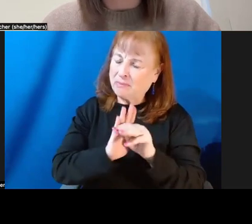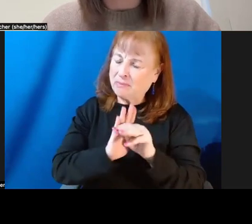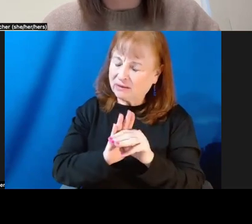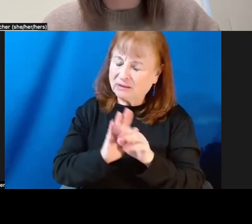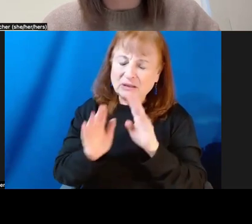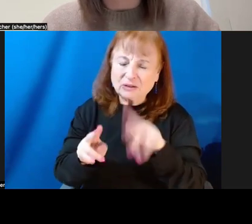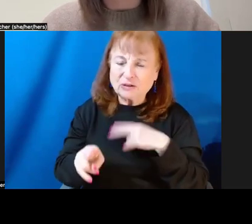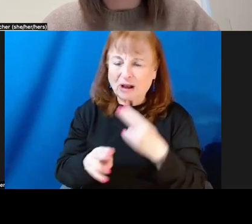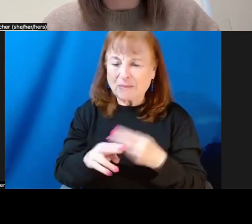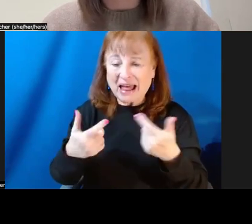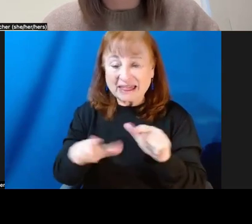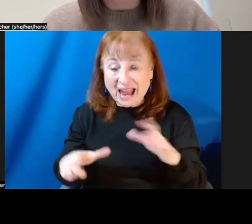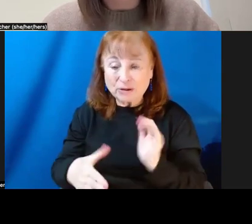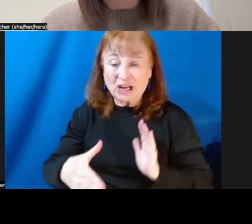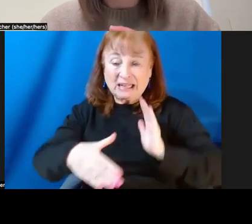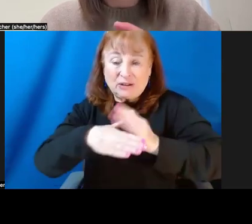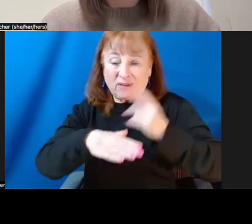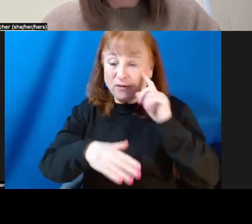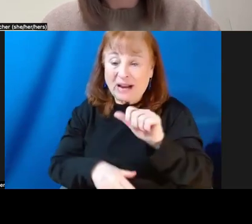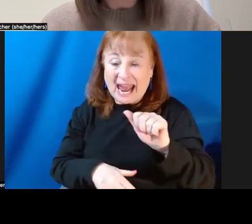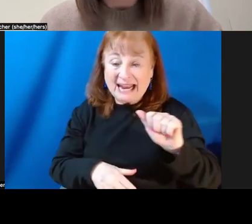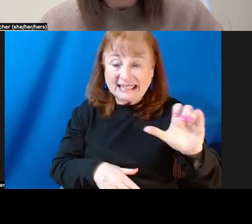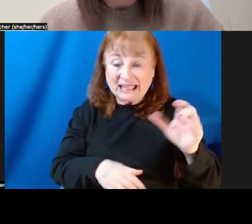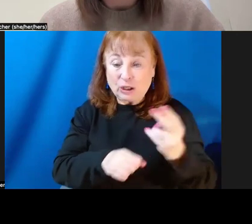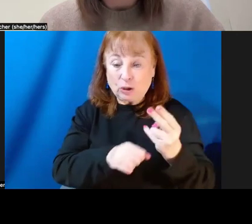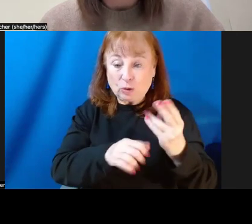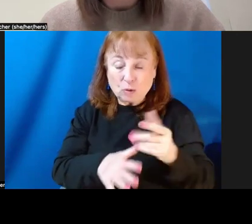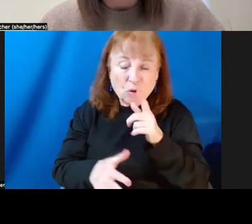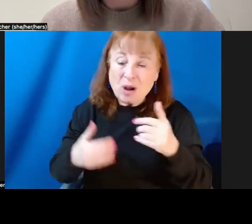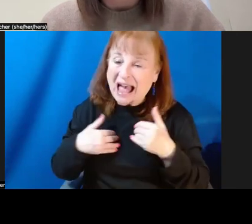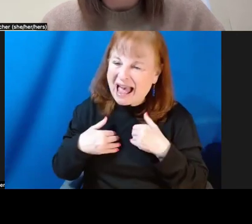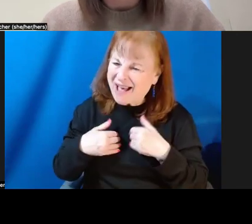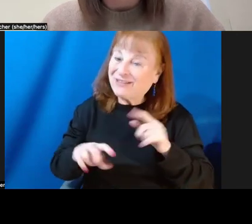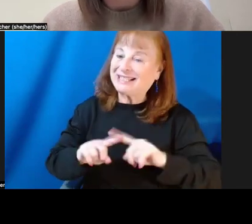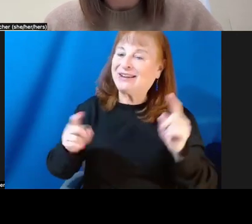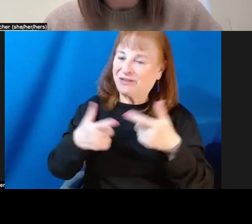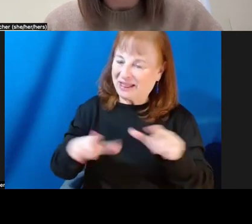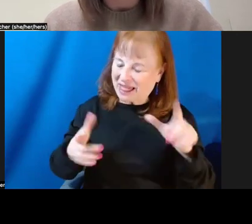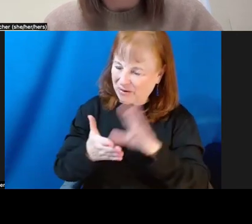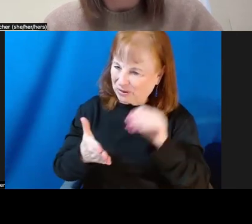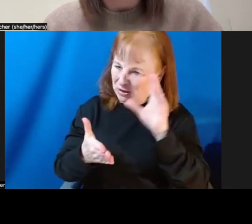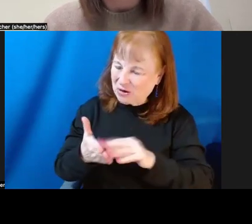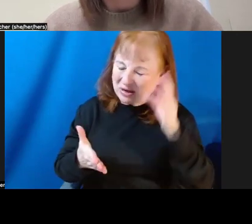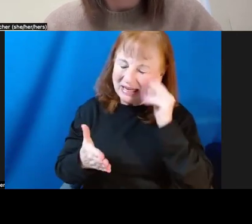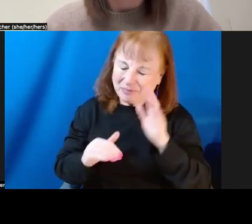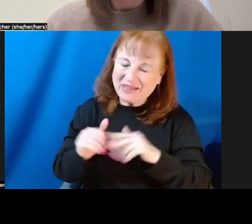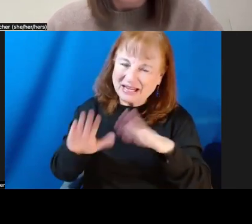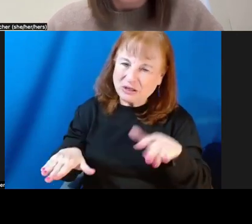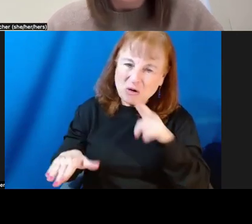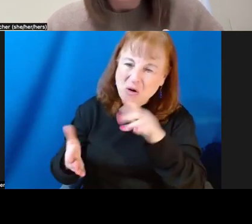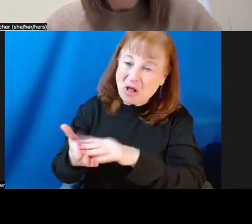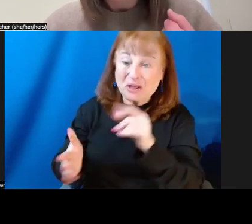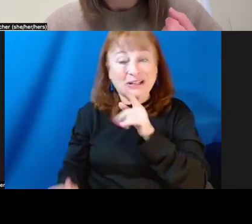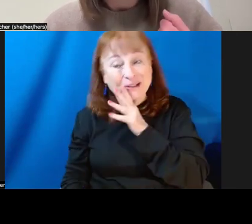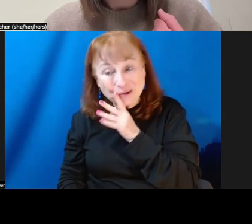and intervention for AAC users who are having often a very different language learning experience than children who are learning to